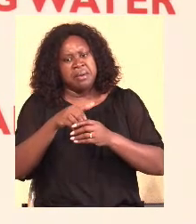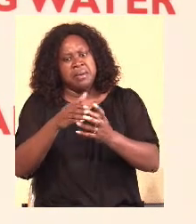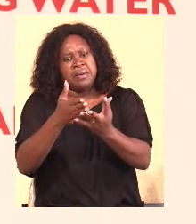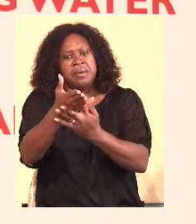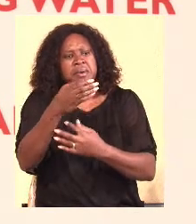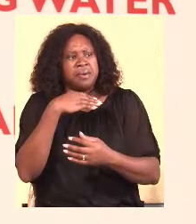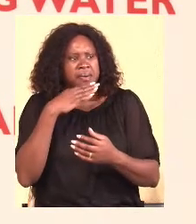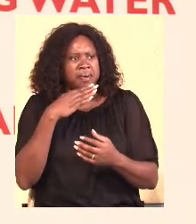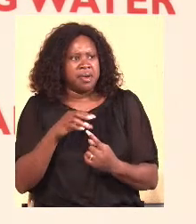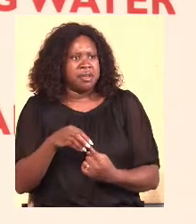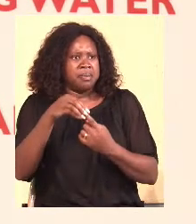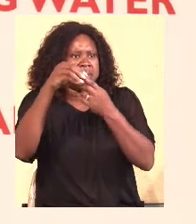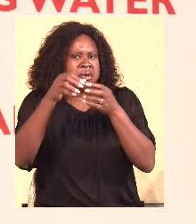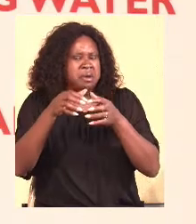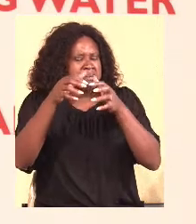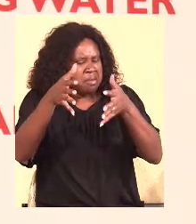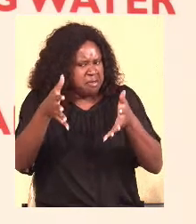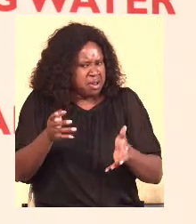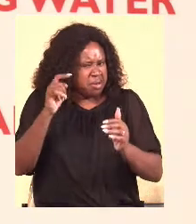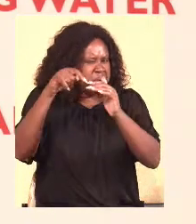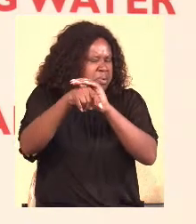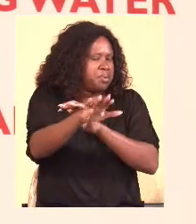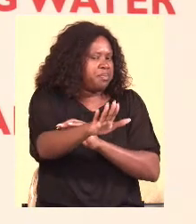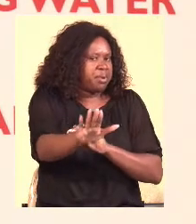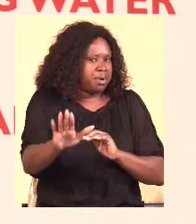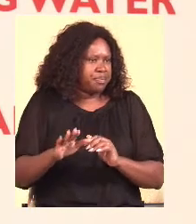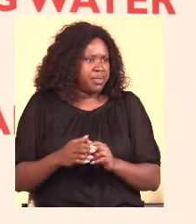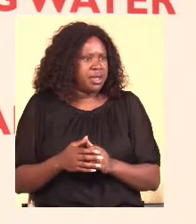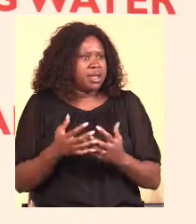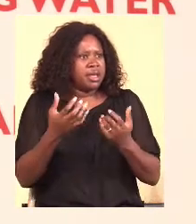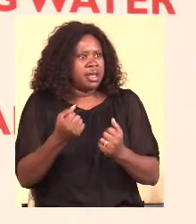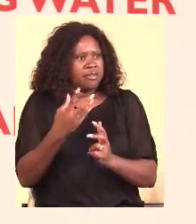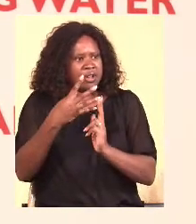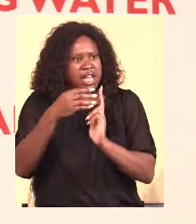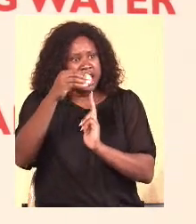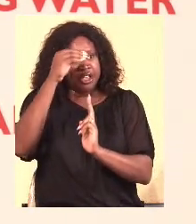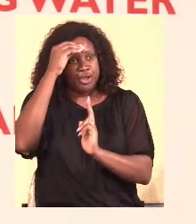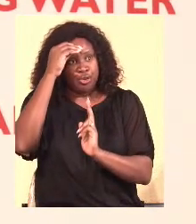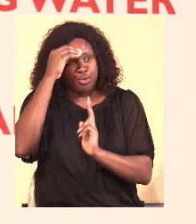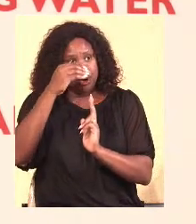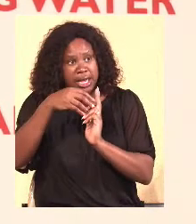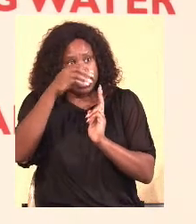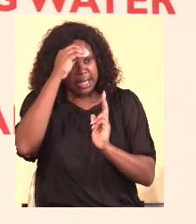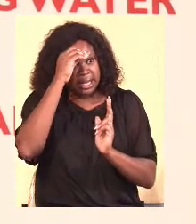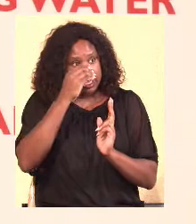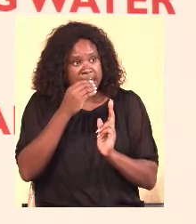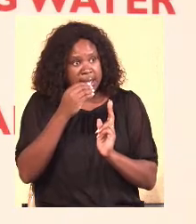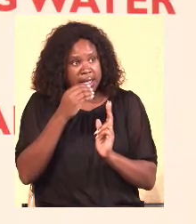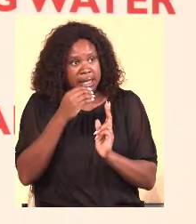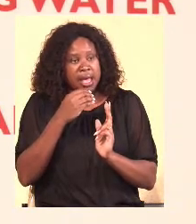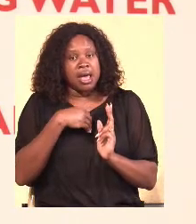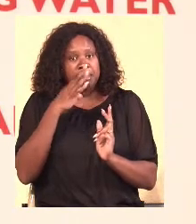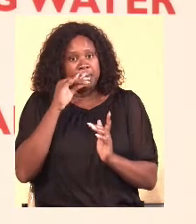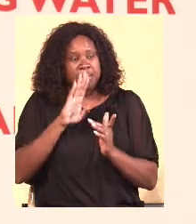havoc, especially in villages where you have students that are composed. I'm speaking of